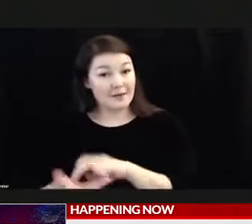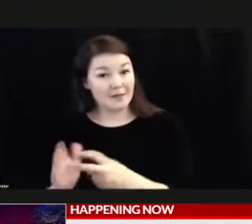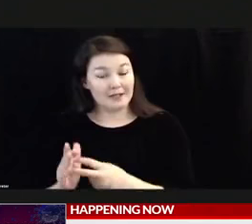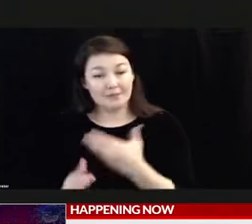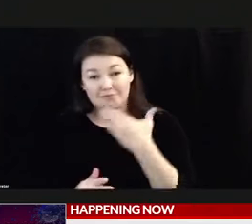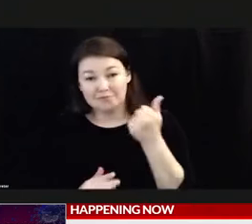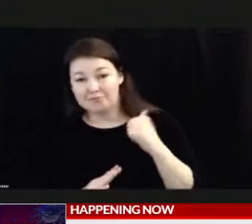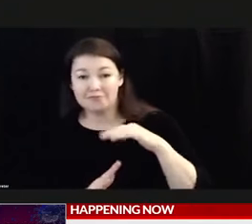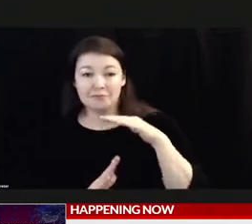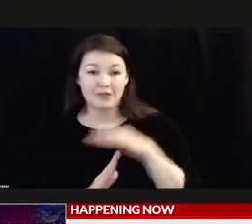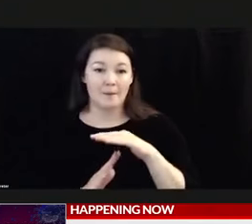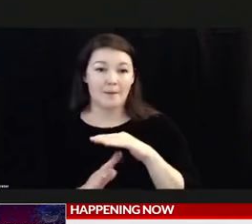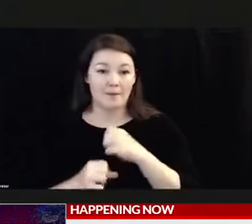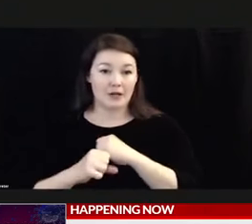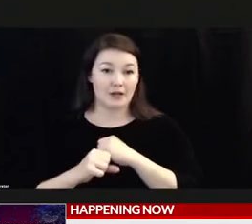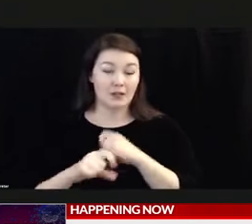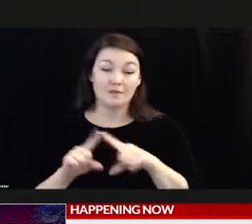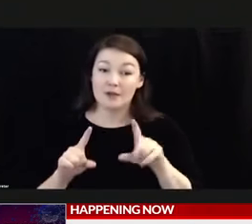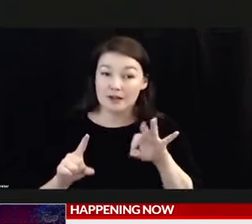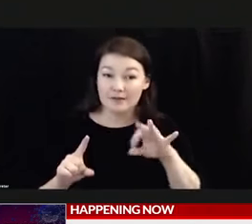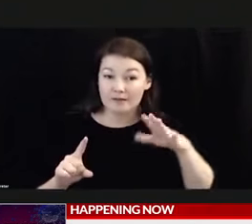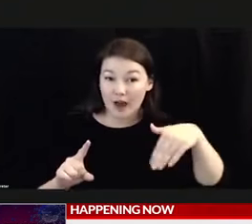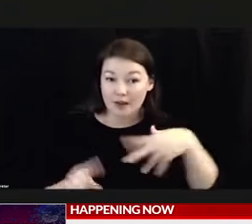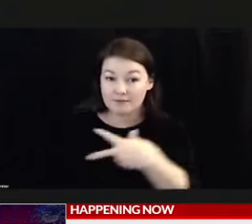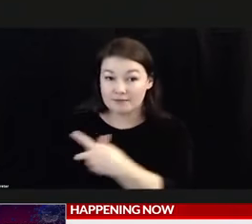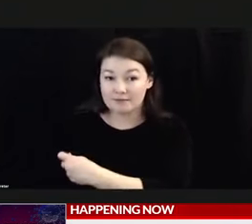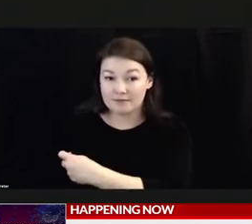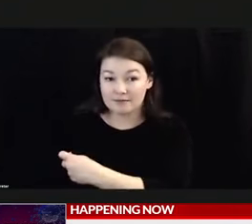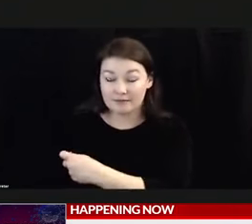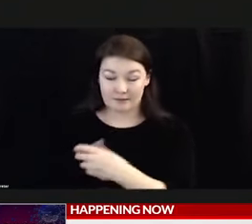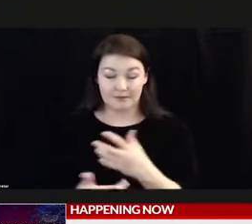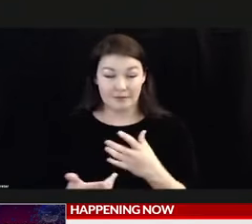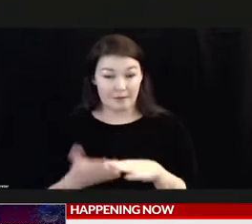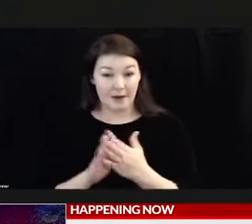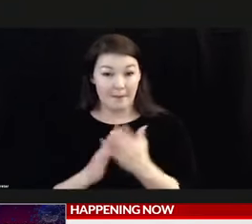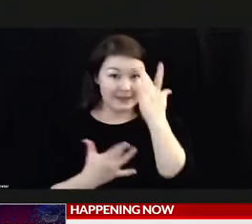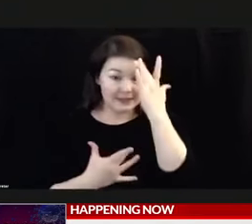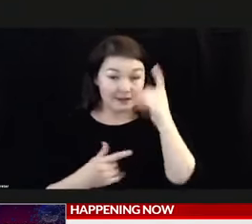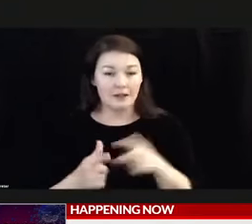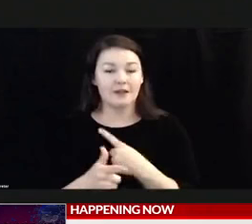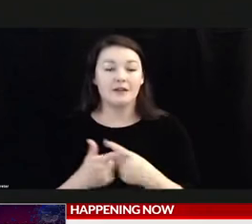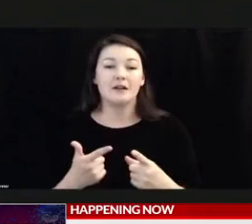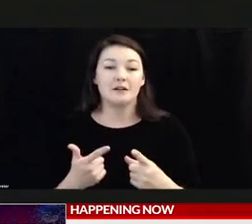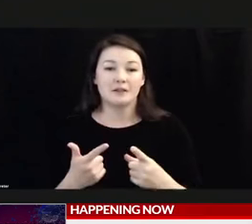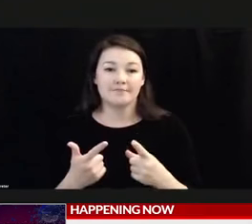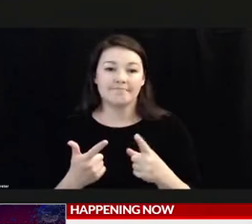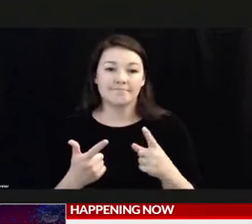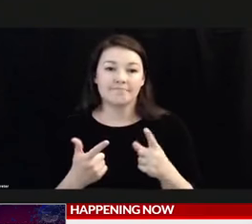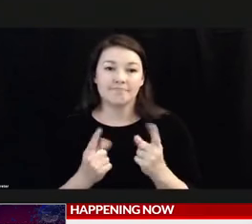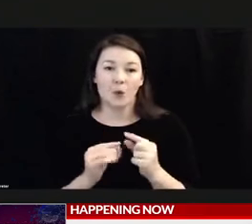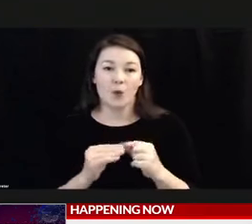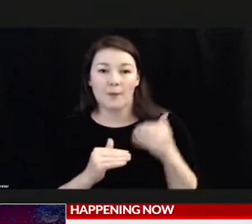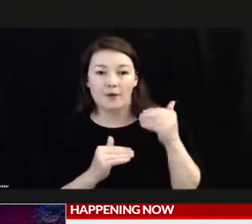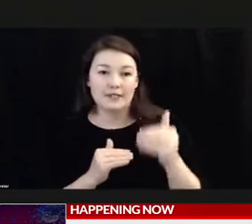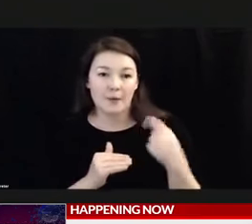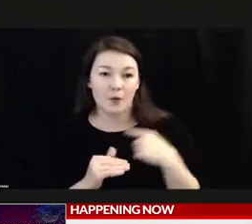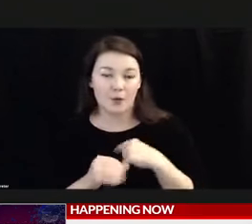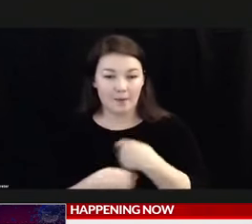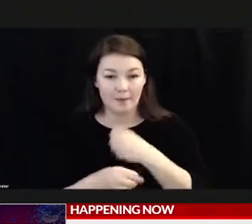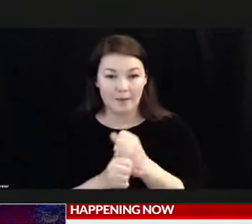have. But if for some reason you haven't gotten vaccinated, you get sick, you're at risk, this is another step that we are making available